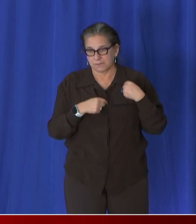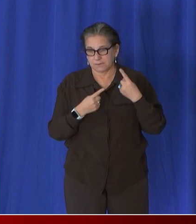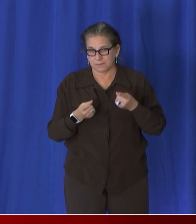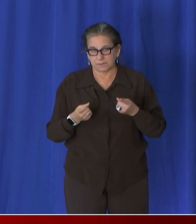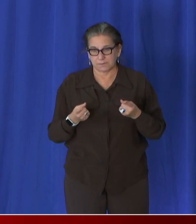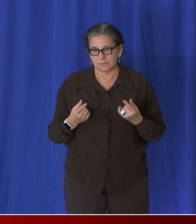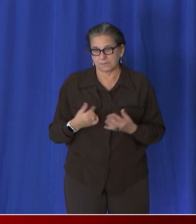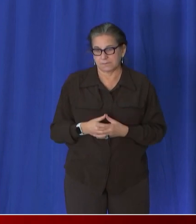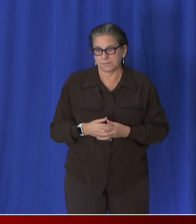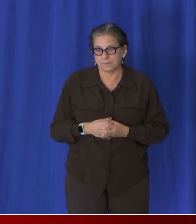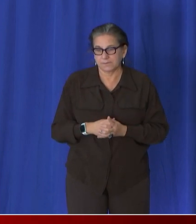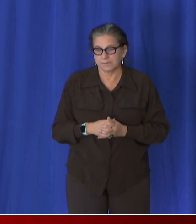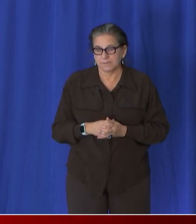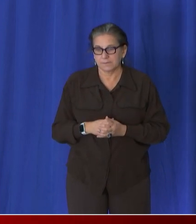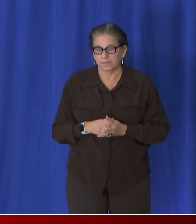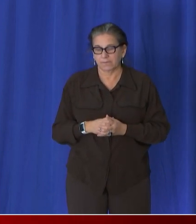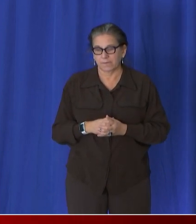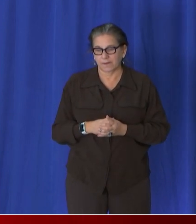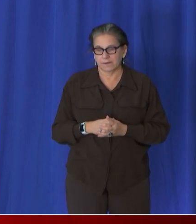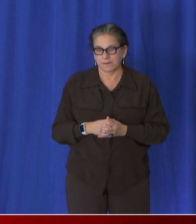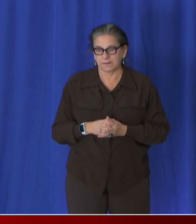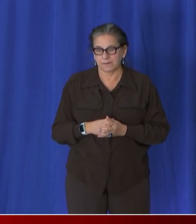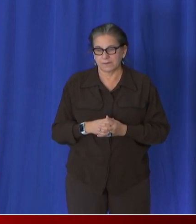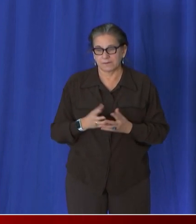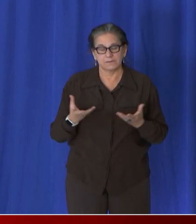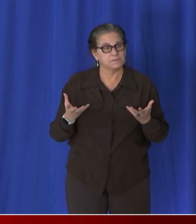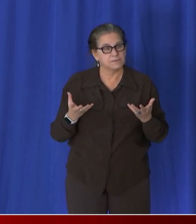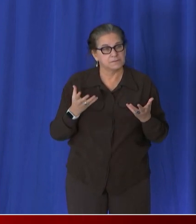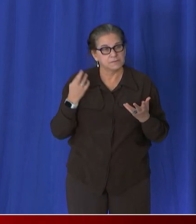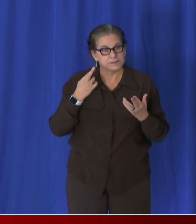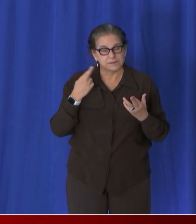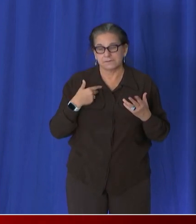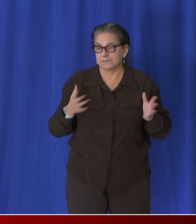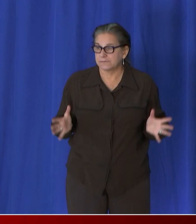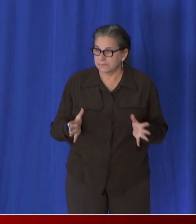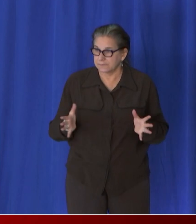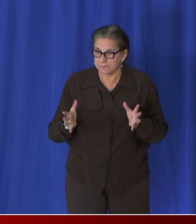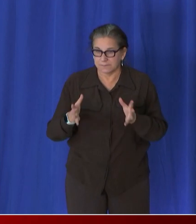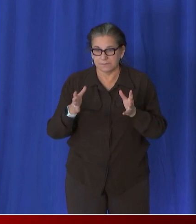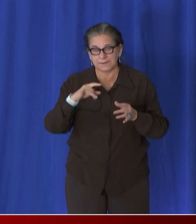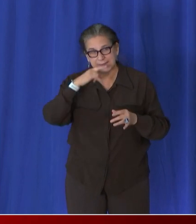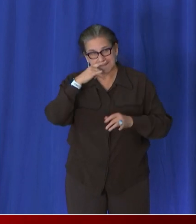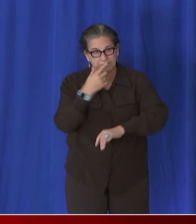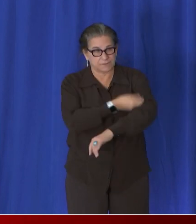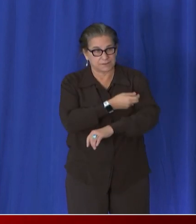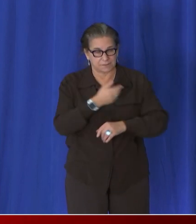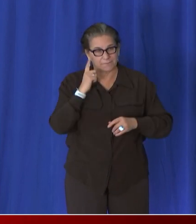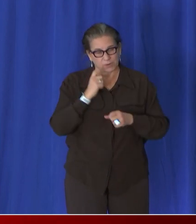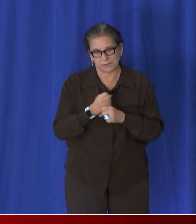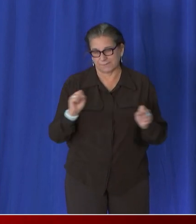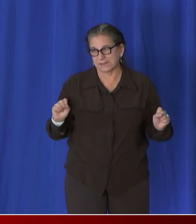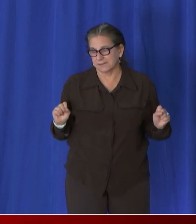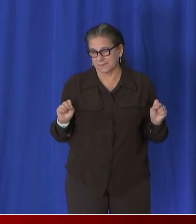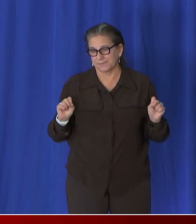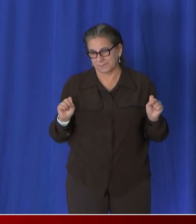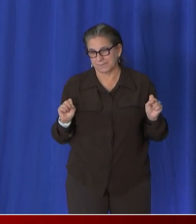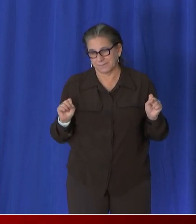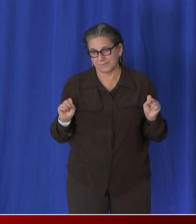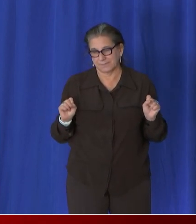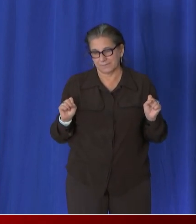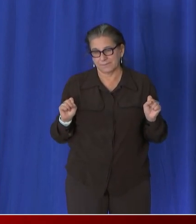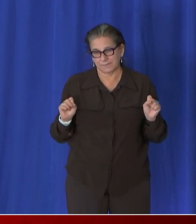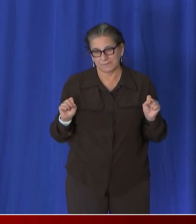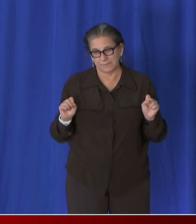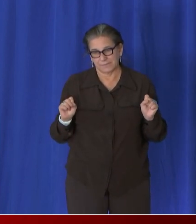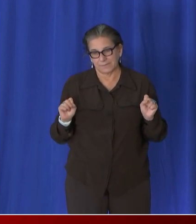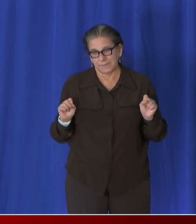And we began to mandate for students, I believe at the same time, student athletes who